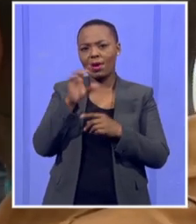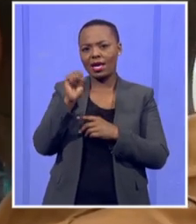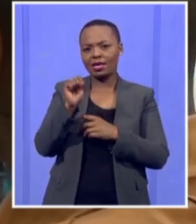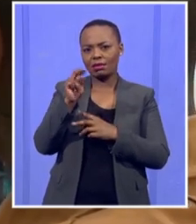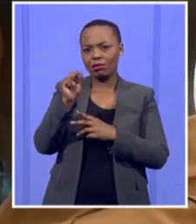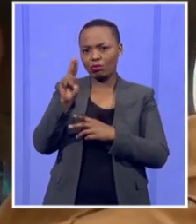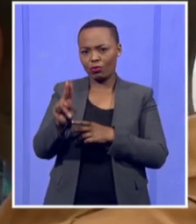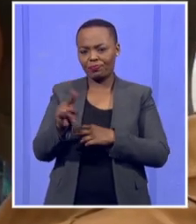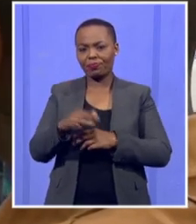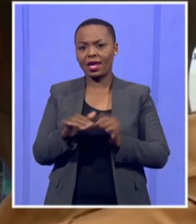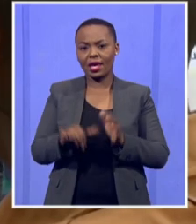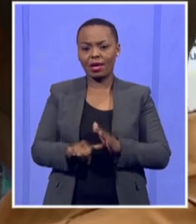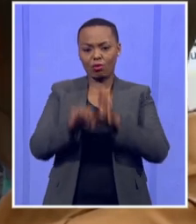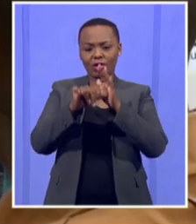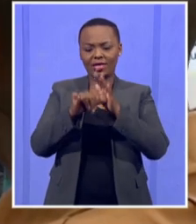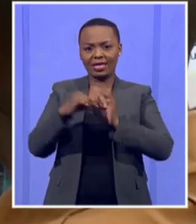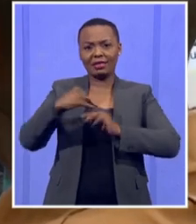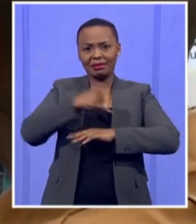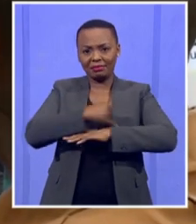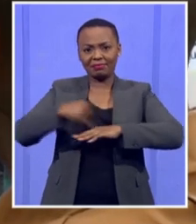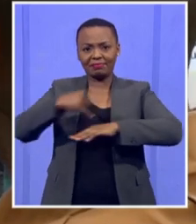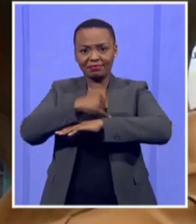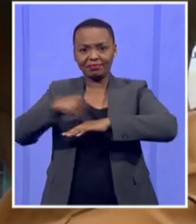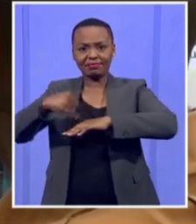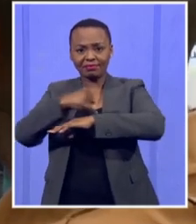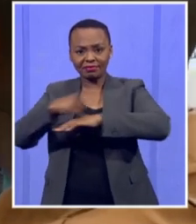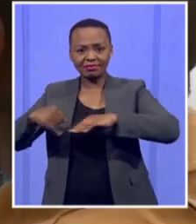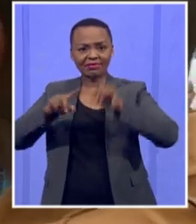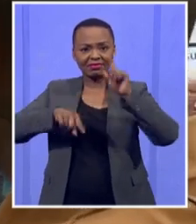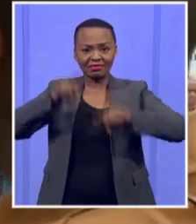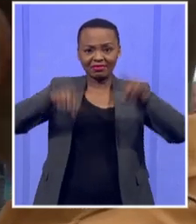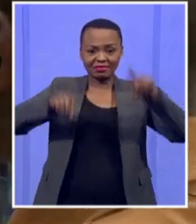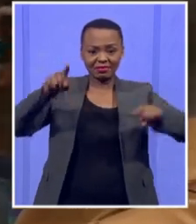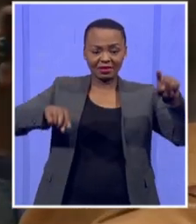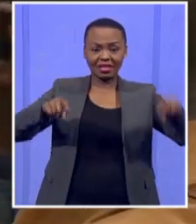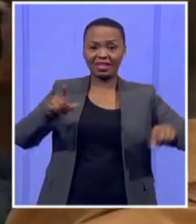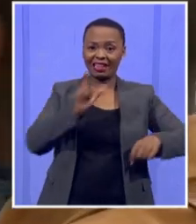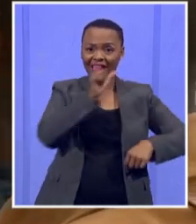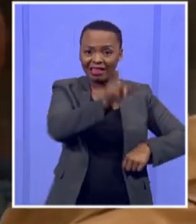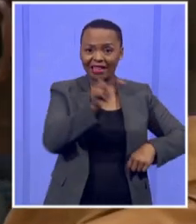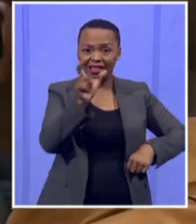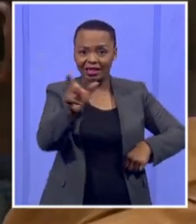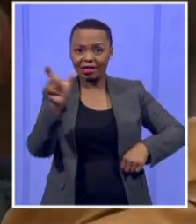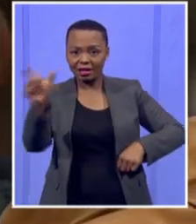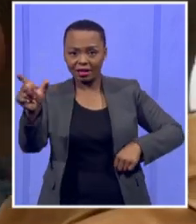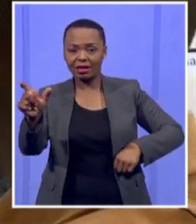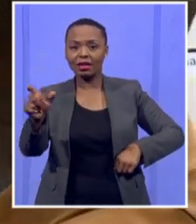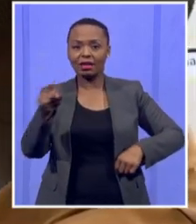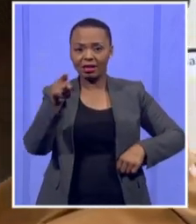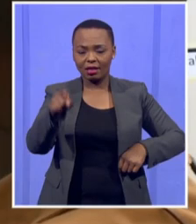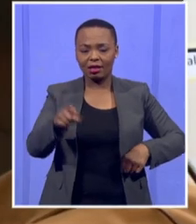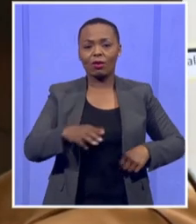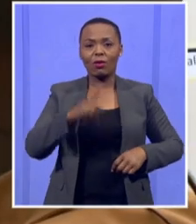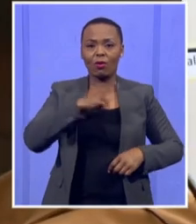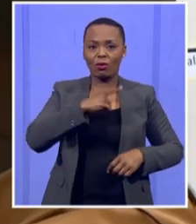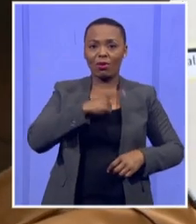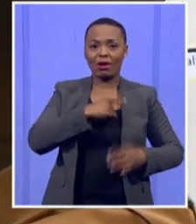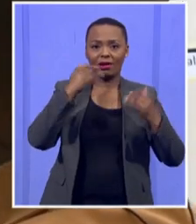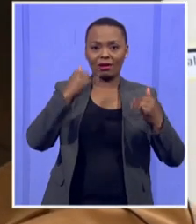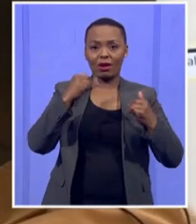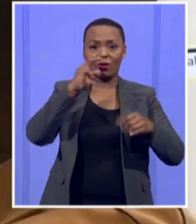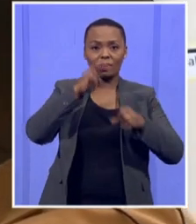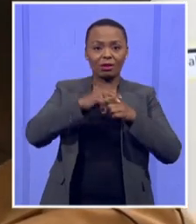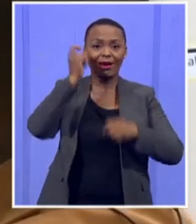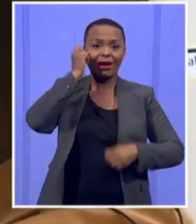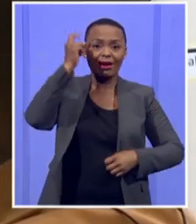very important for these big pediatric surgeons' names that I mentioned, for them to come to our province and realize the work we are trying to